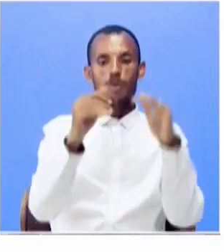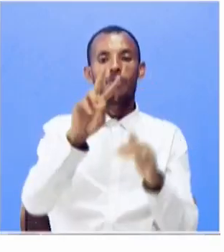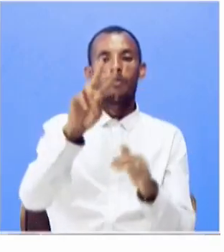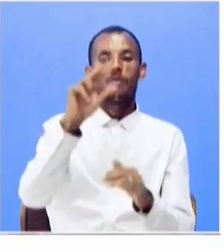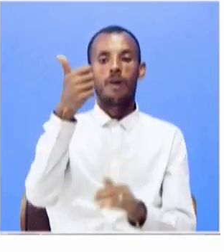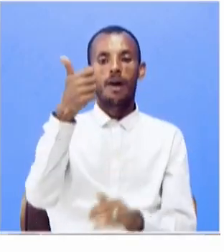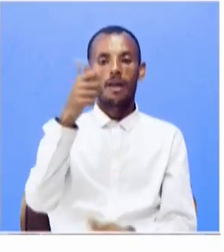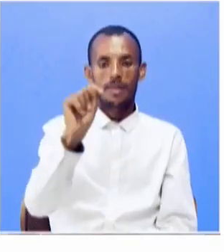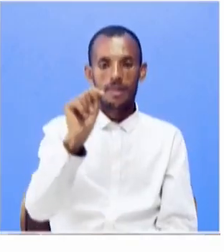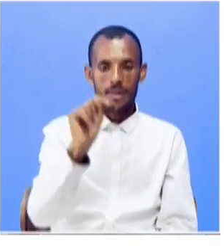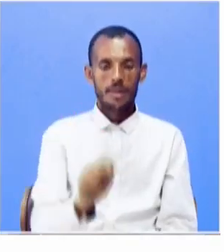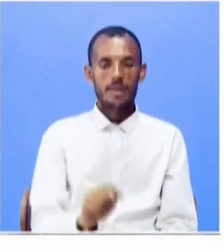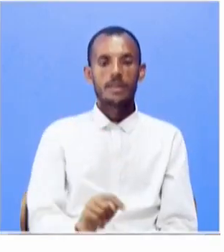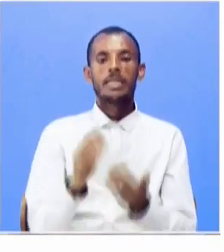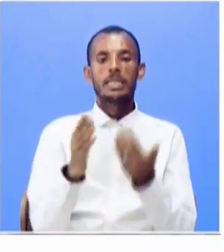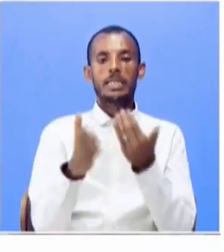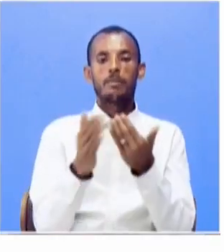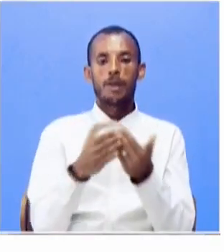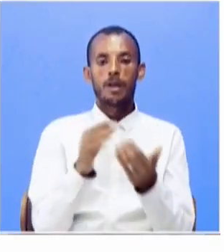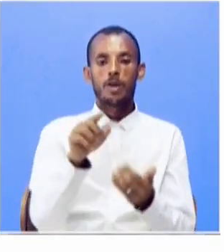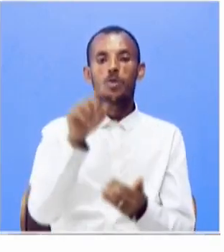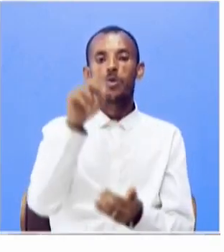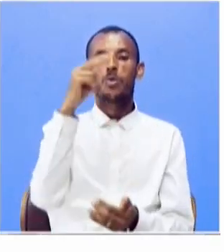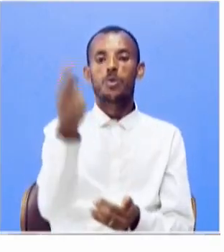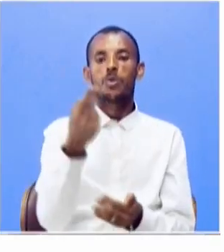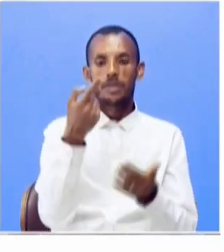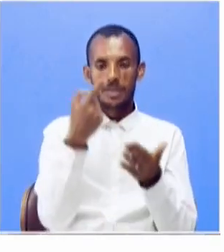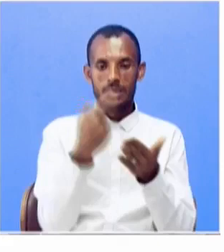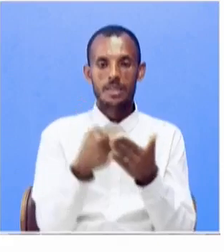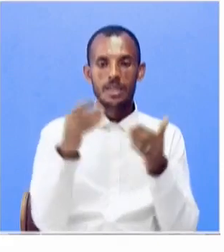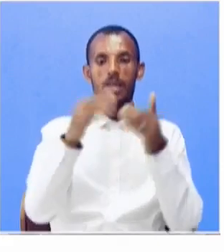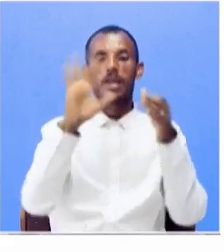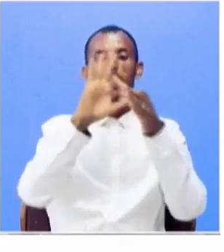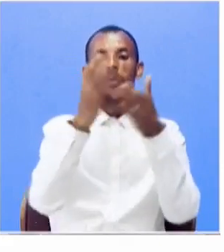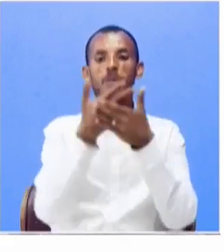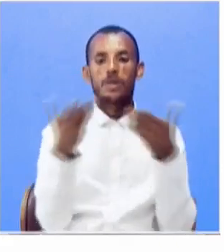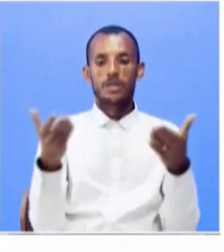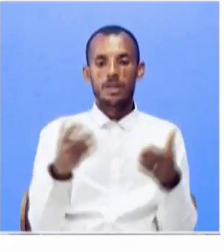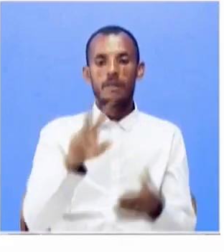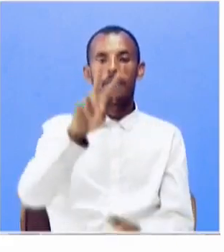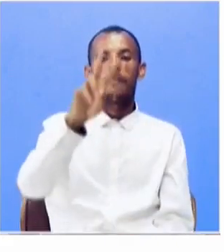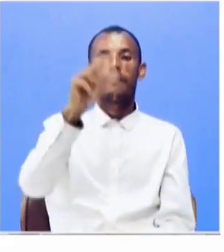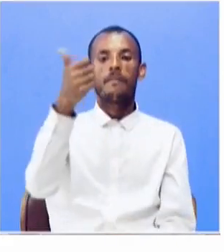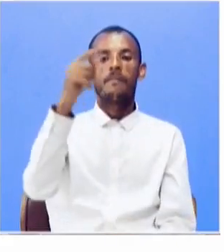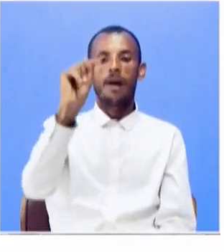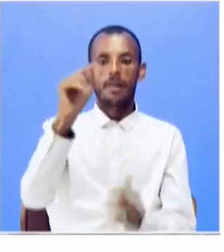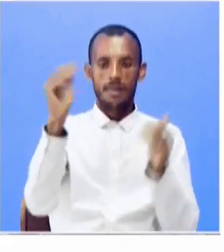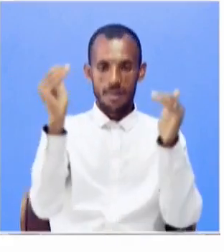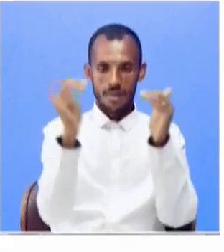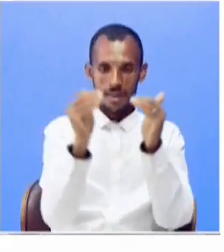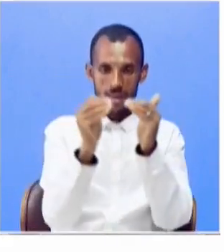watt, simply use this equation. Watt amount is equal to